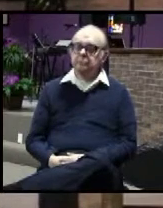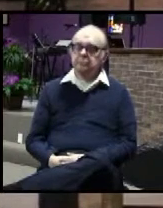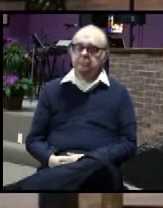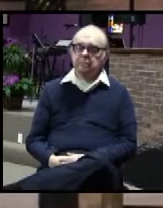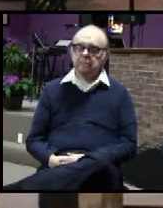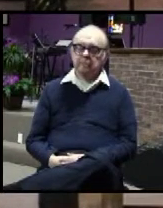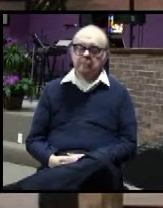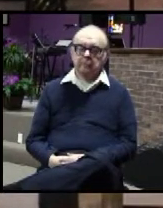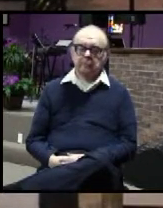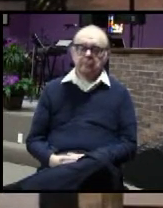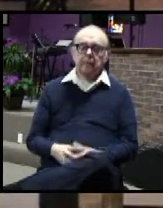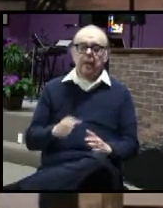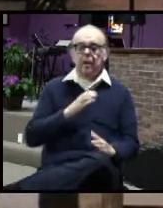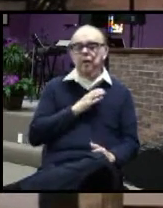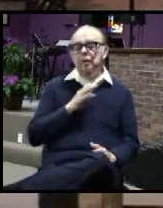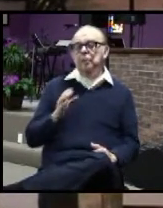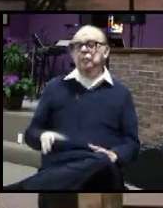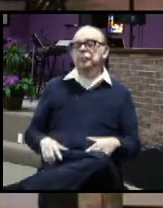The Christian life,